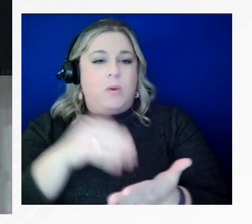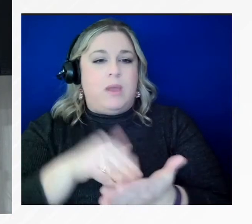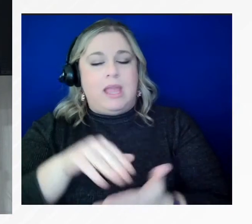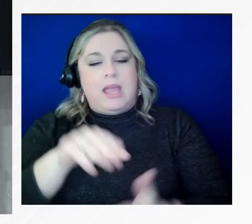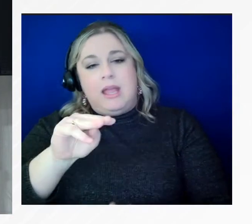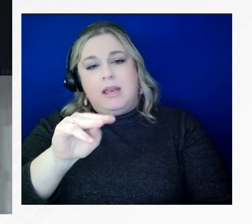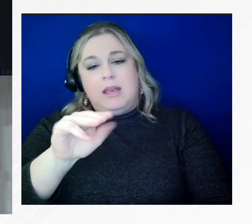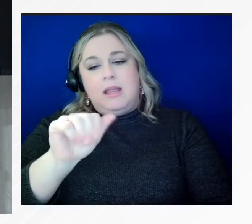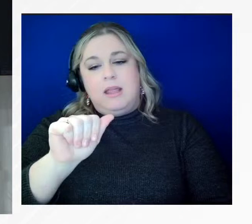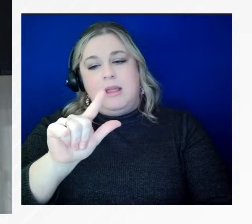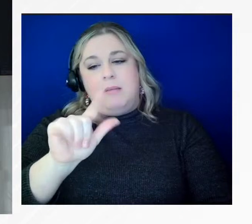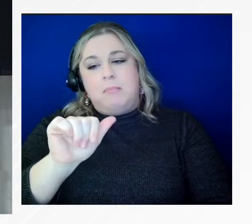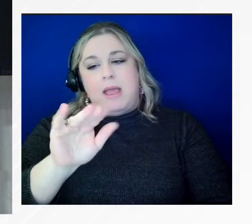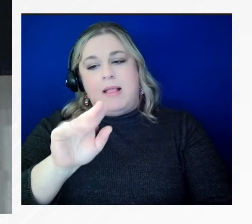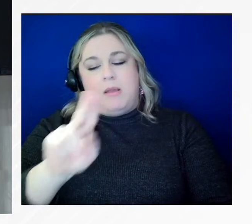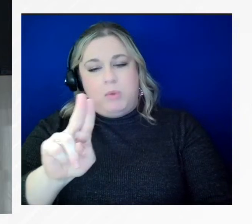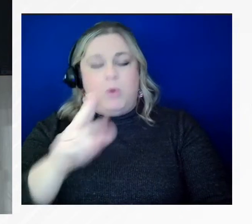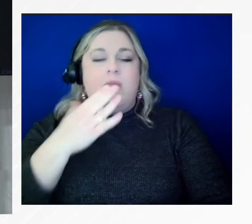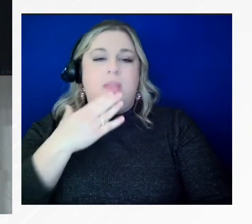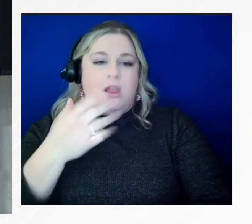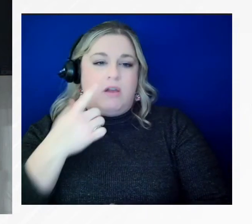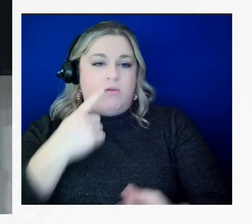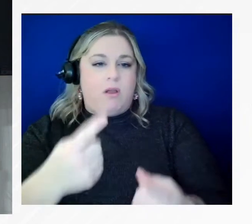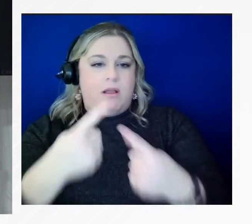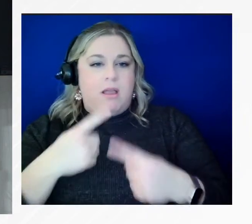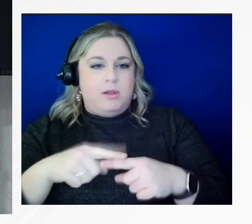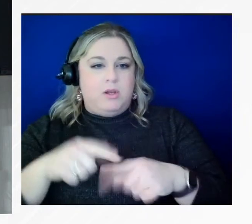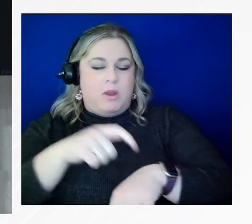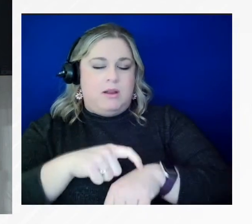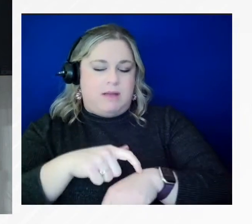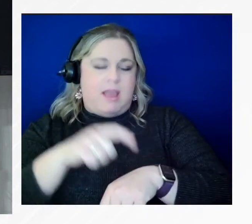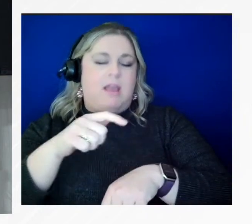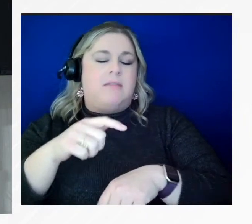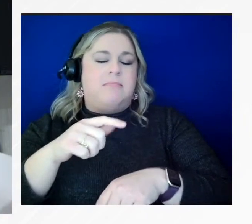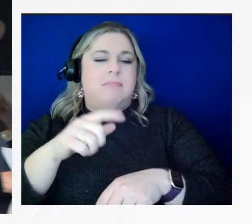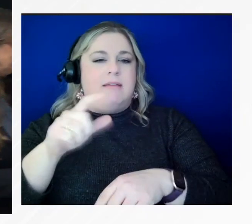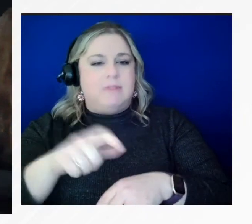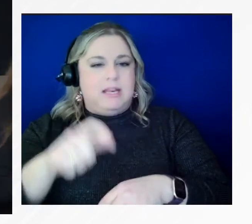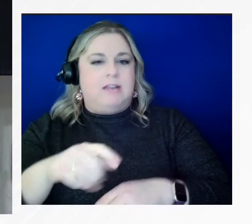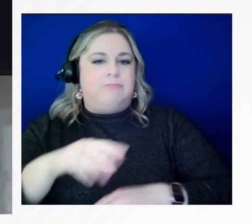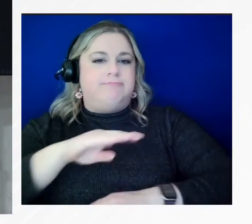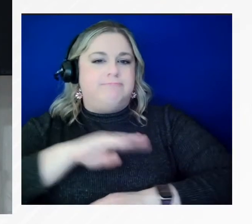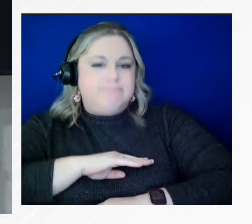to everyone who came to our time of need.